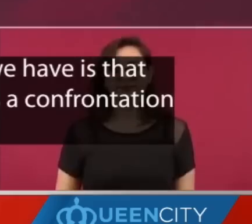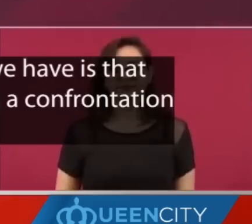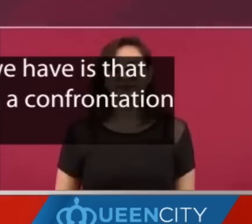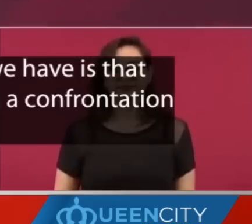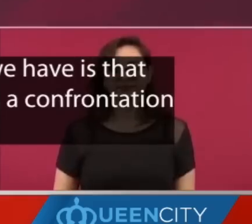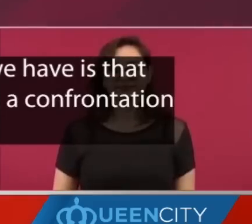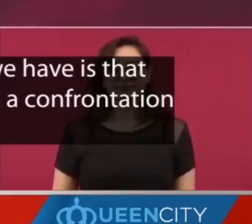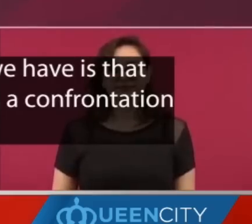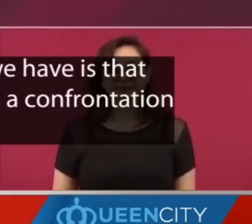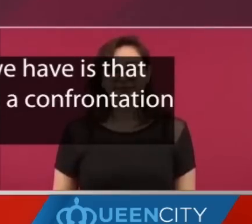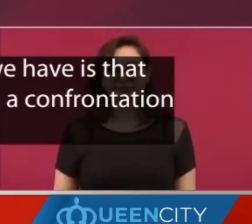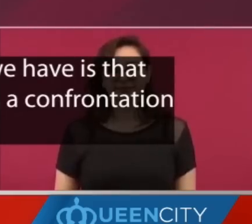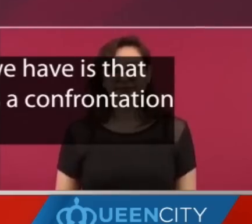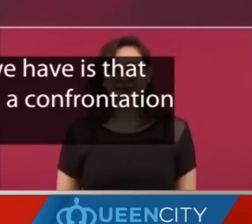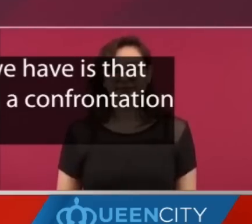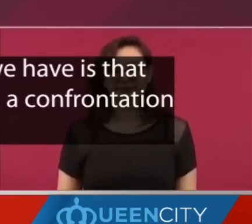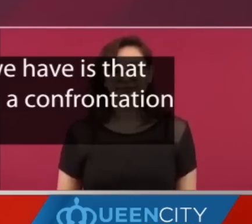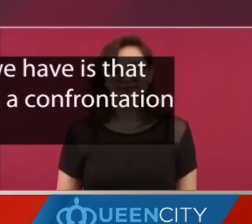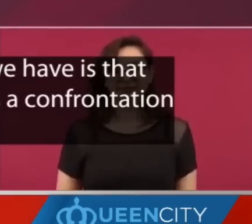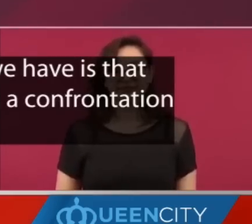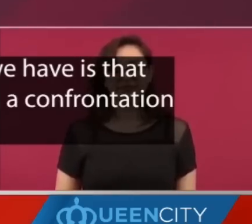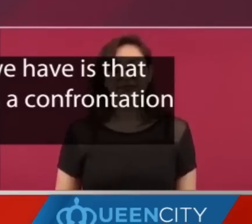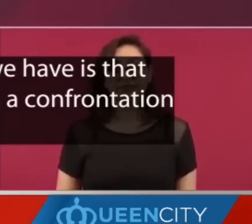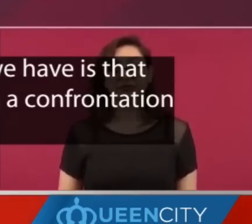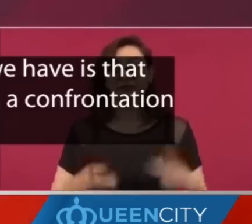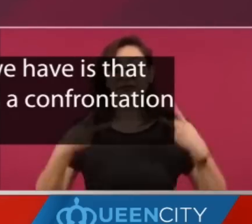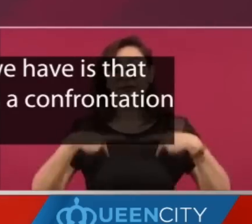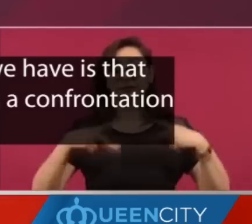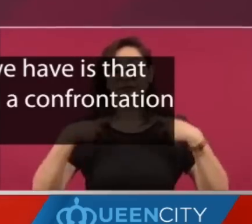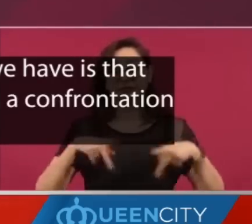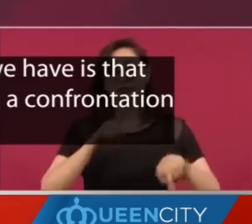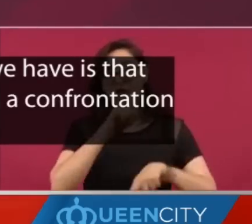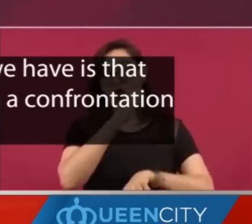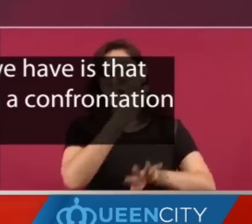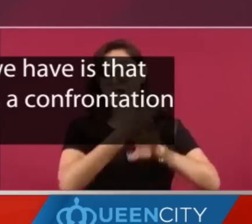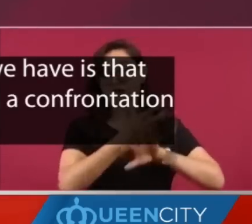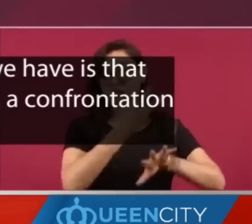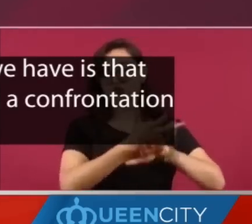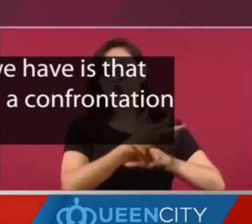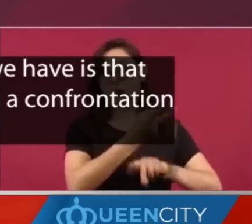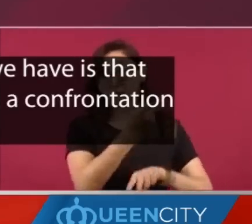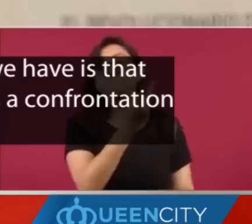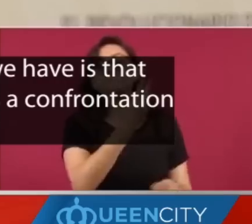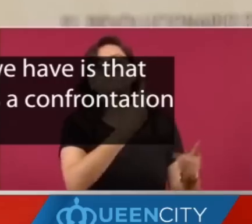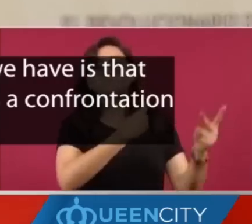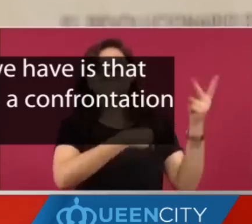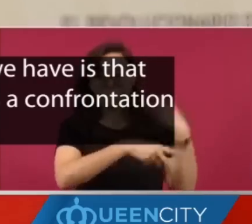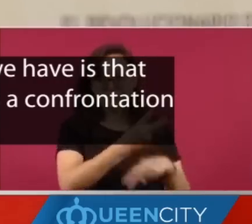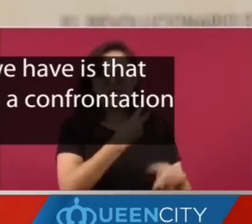Son personas de Estados Unidos que la información que tenemos